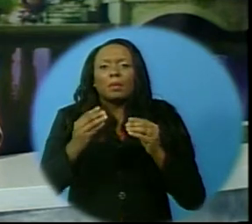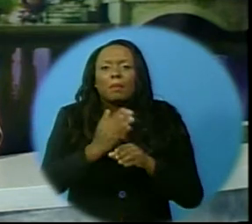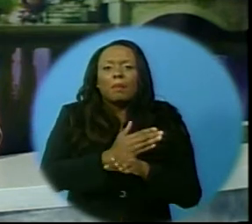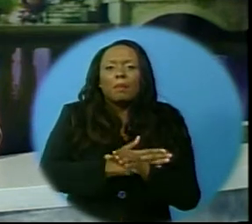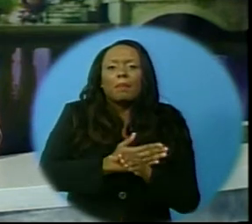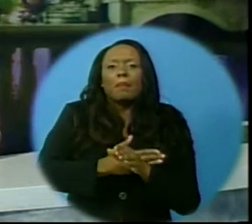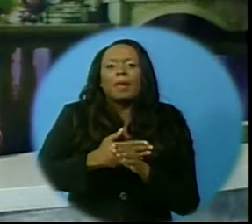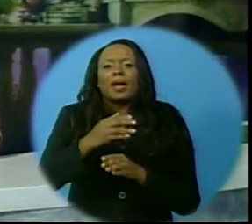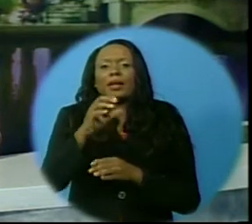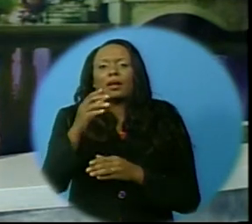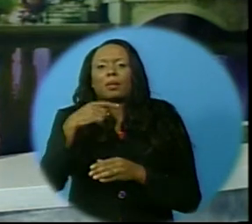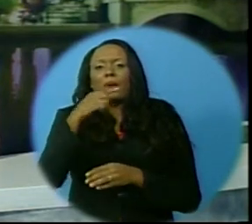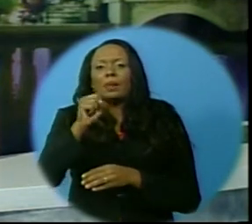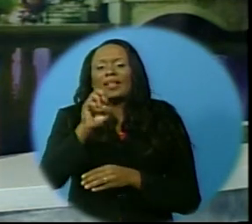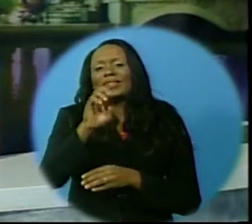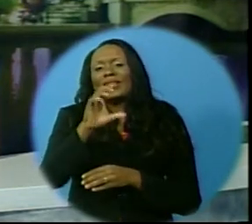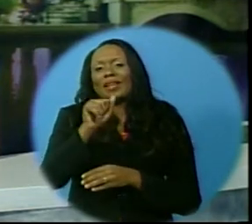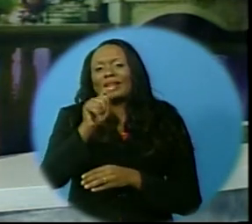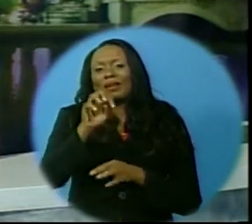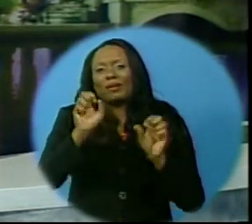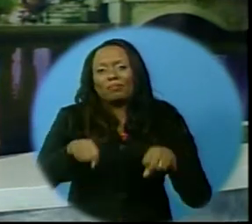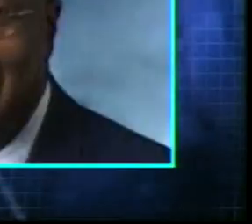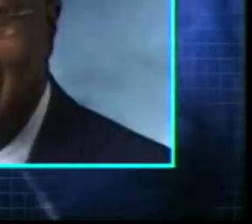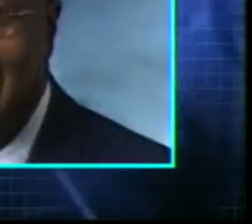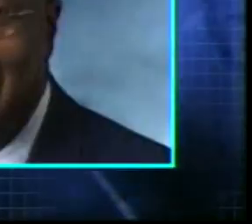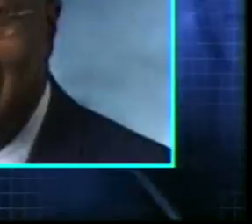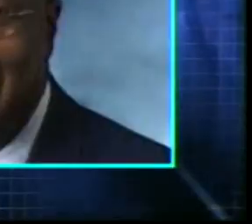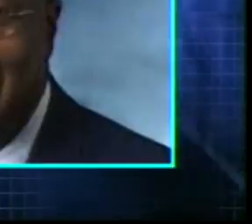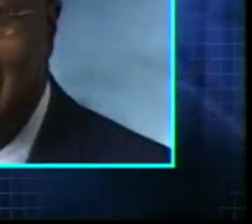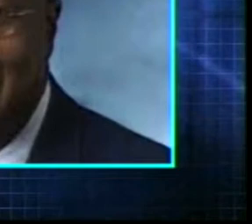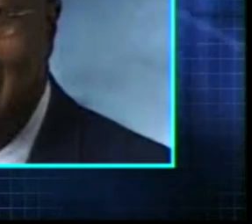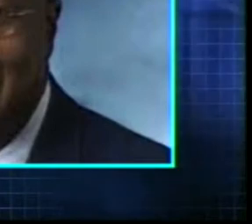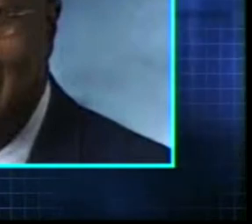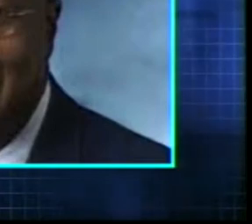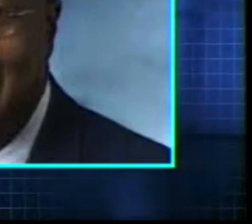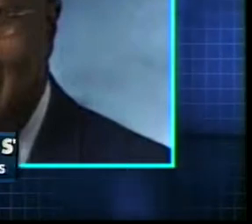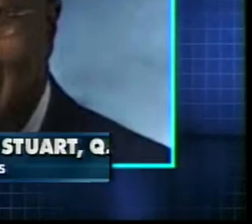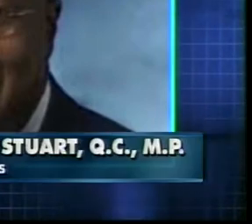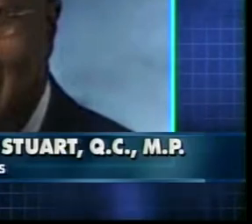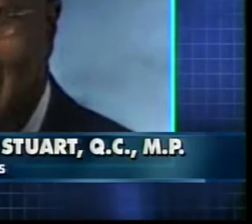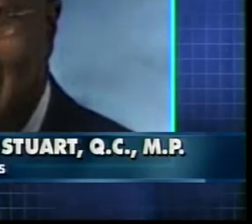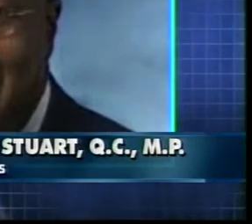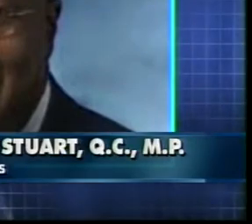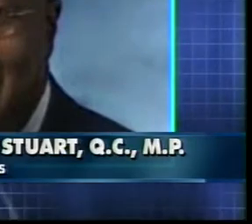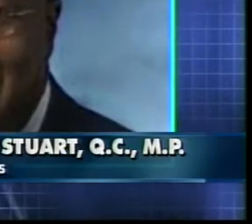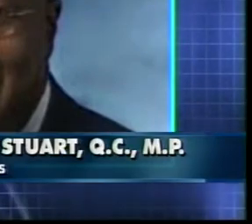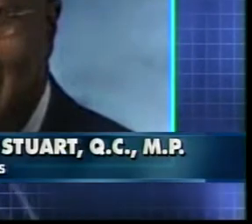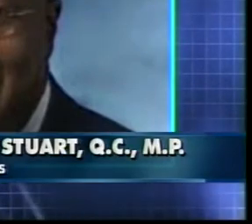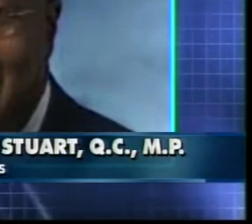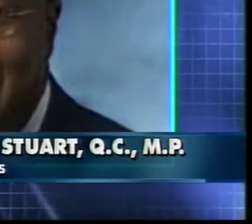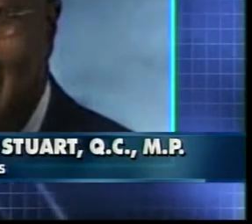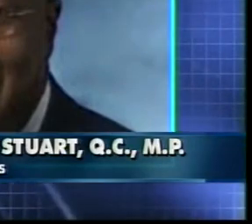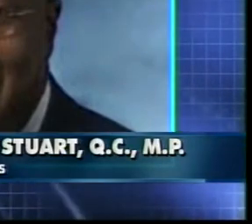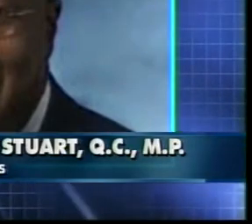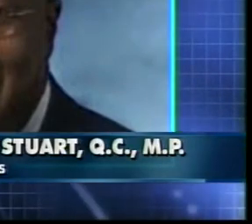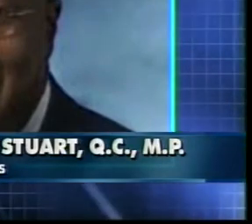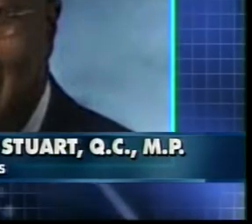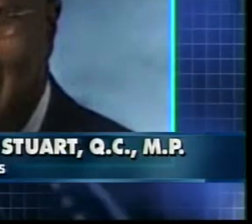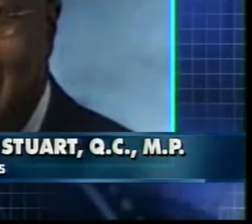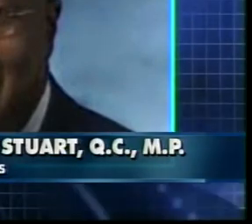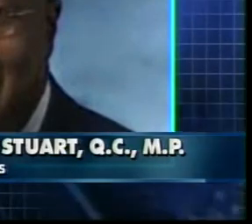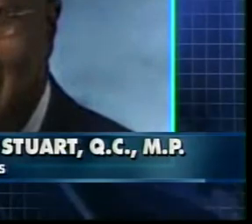public sector capacity. Particularly in the area of sustainable fiscal management and debt sustainability would be instrumental